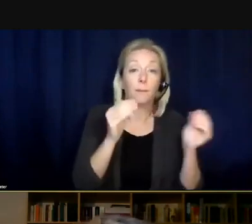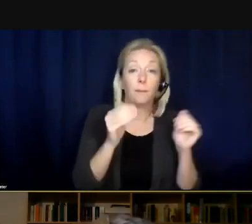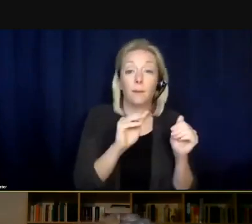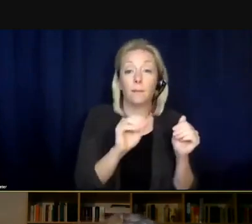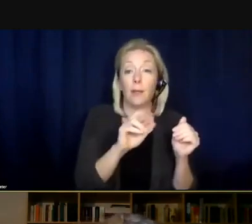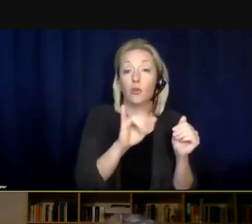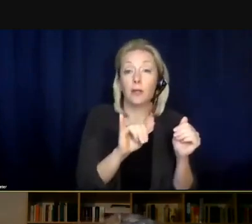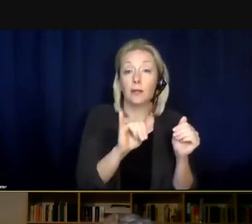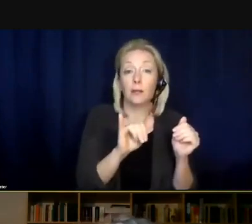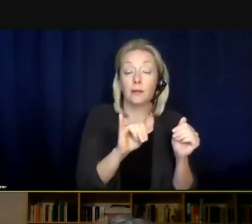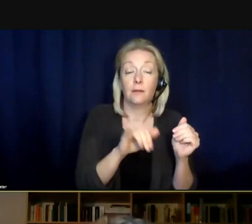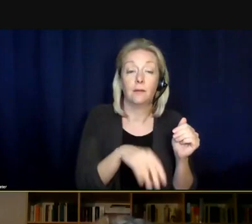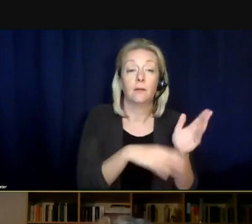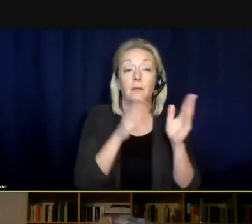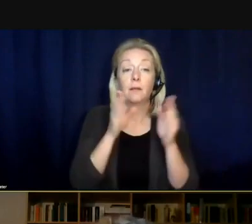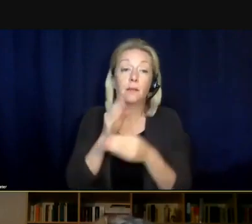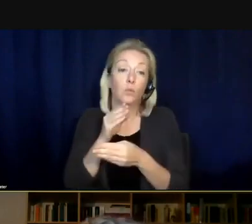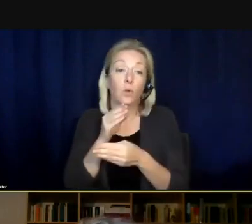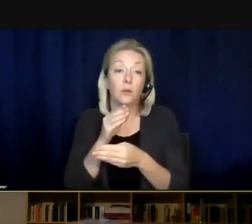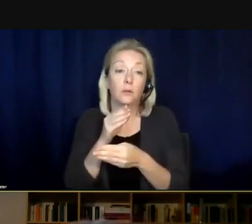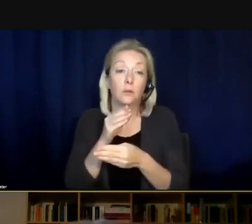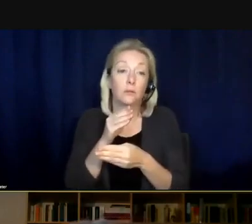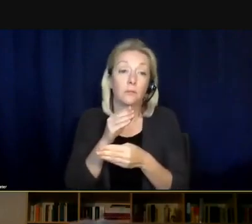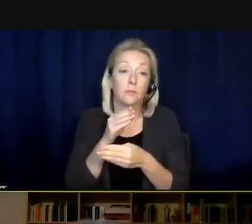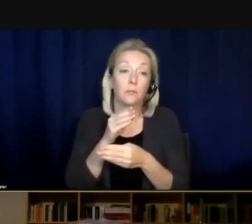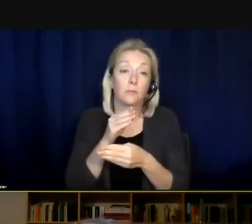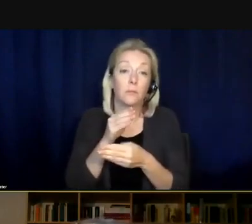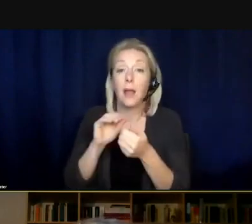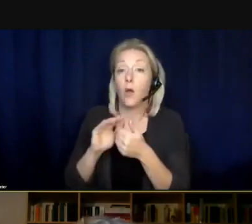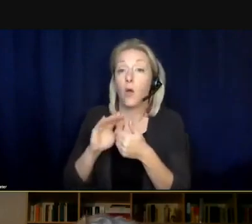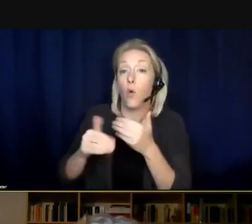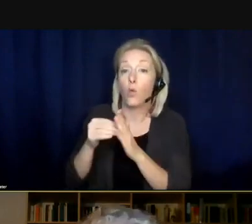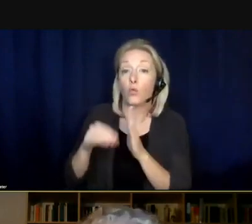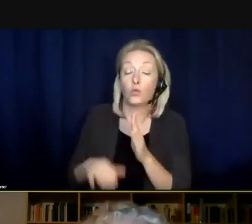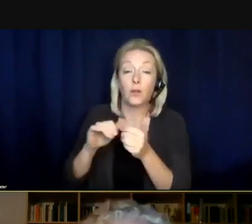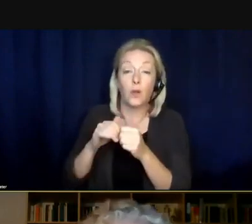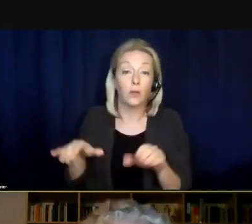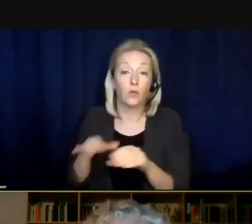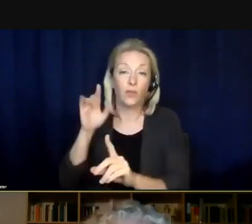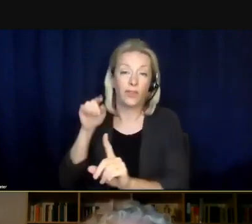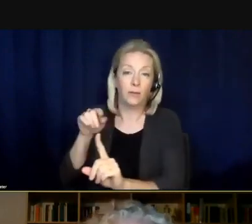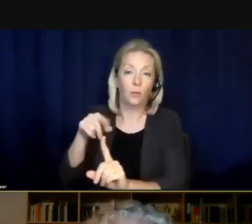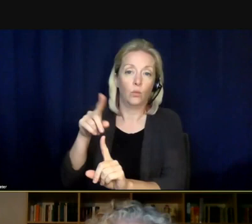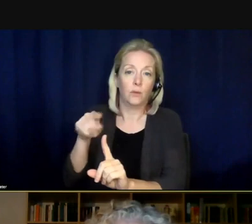of her quizzes. This one, a particular quiz, and how all the children did on that quiz.